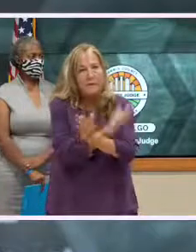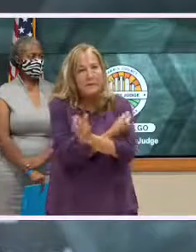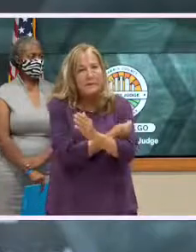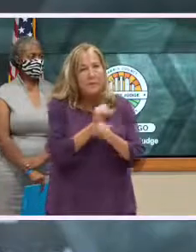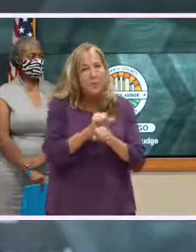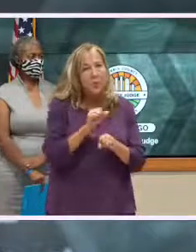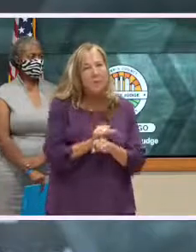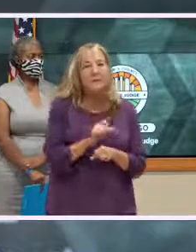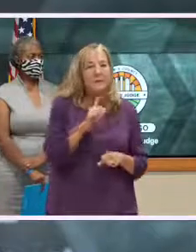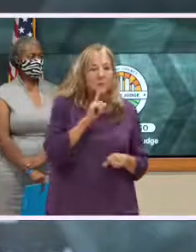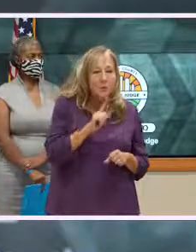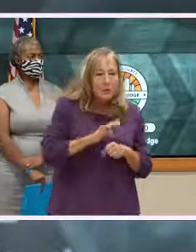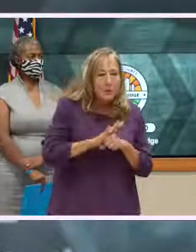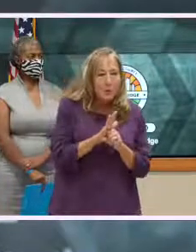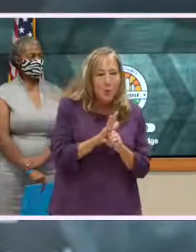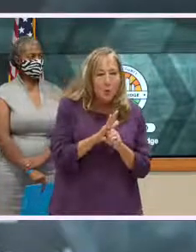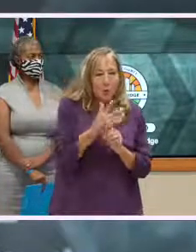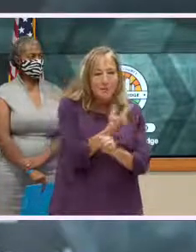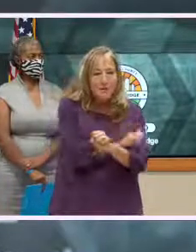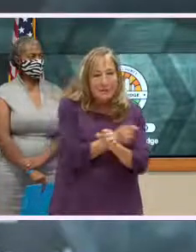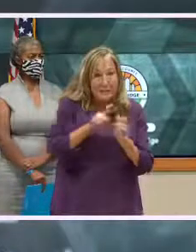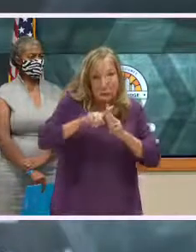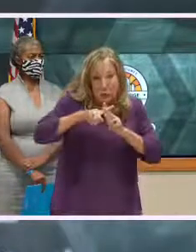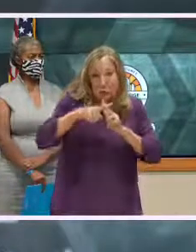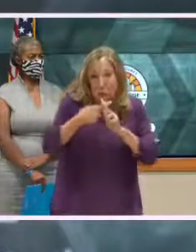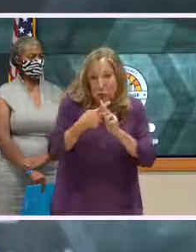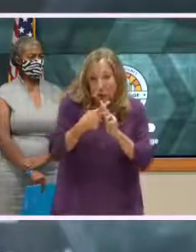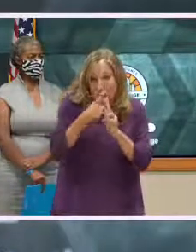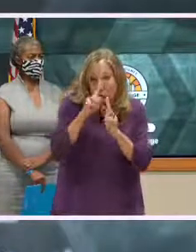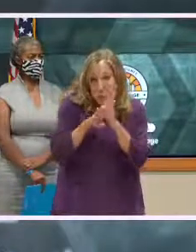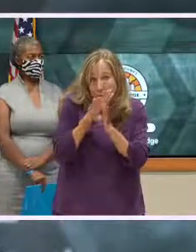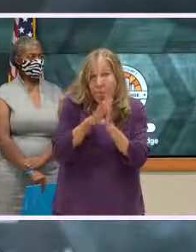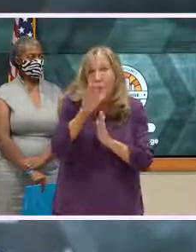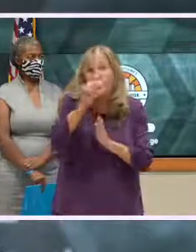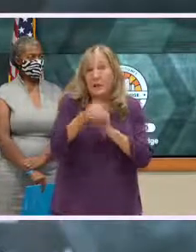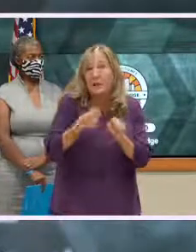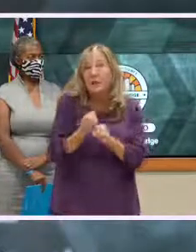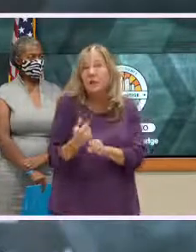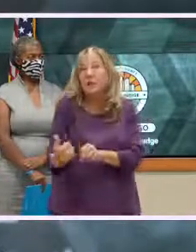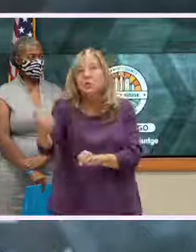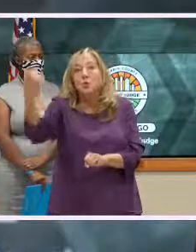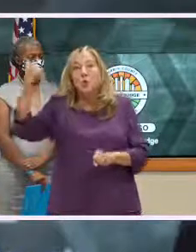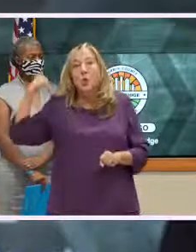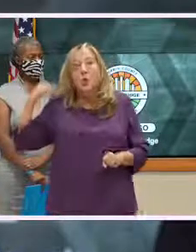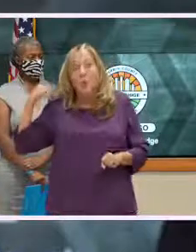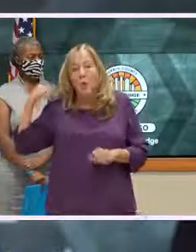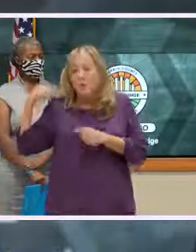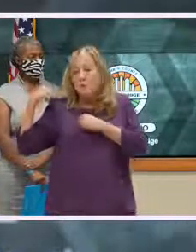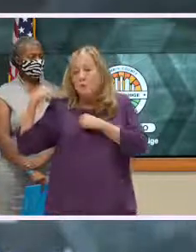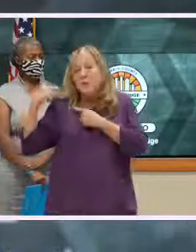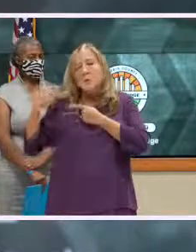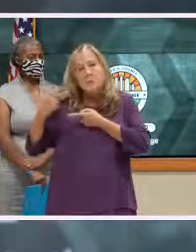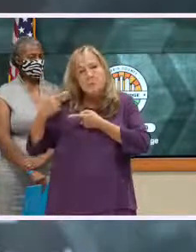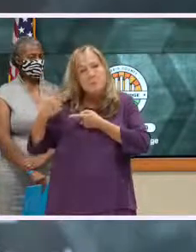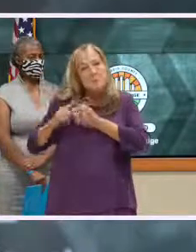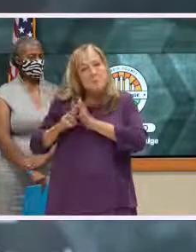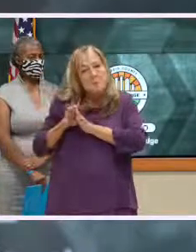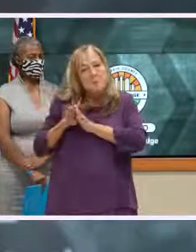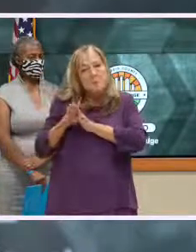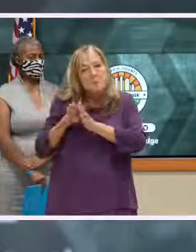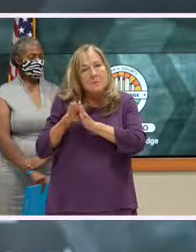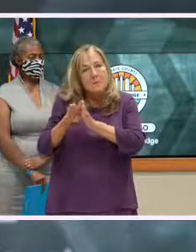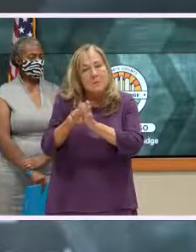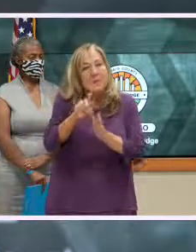vaccines 10 years ago, and all of the COVID vaccines that we have today build on our research and development that we've done at Texas